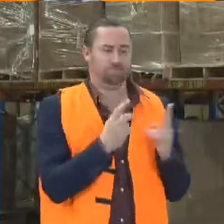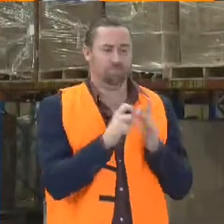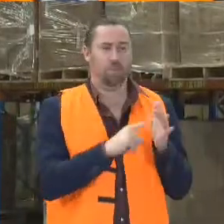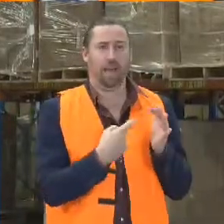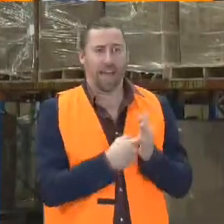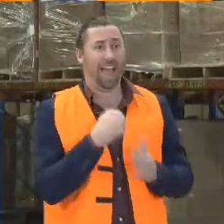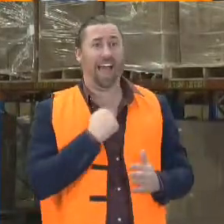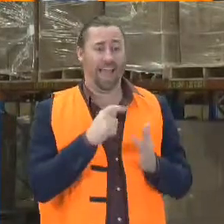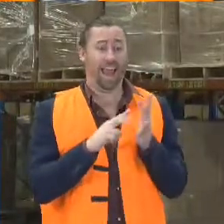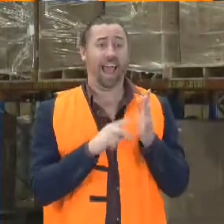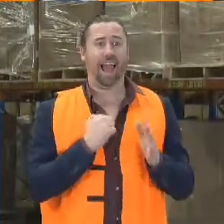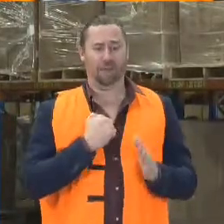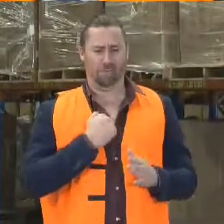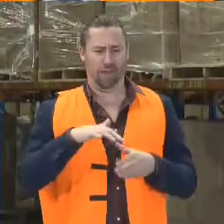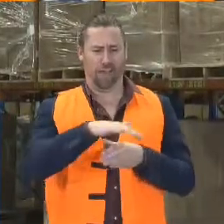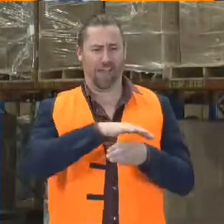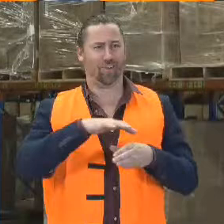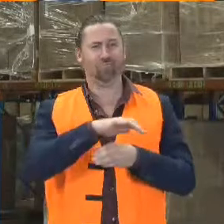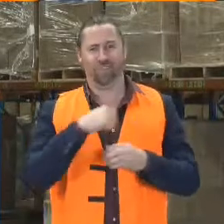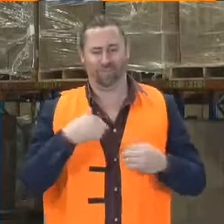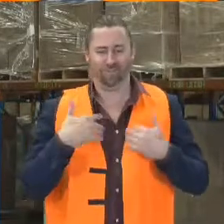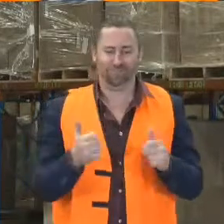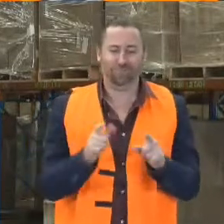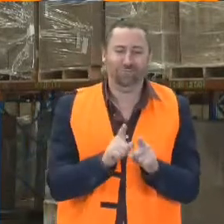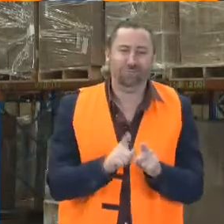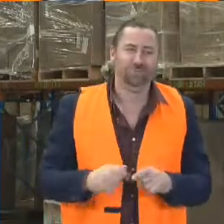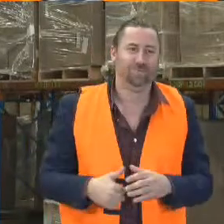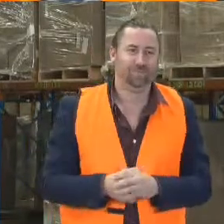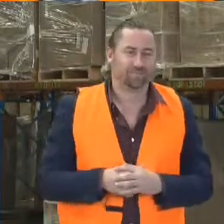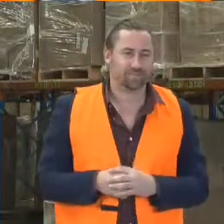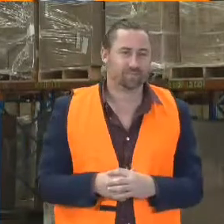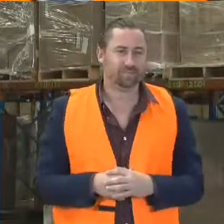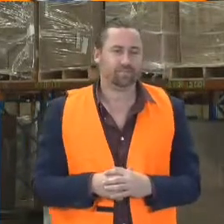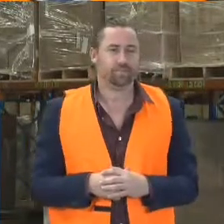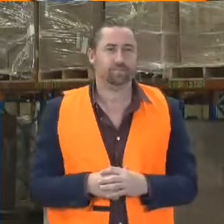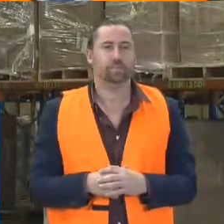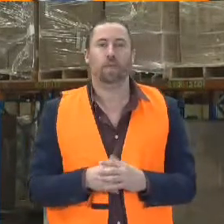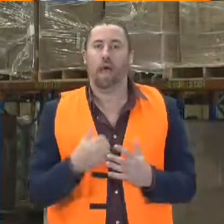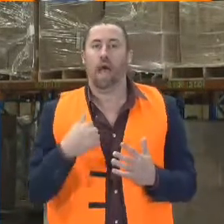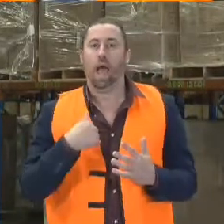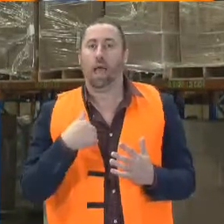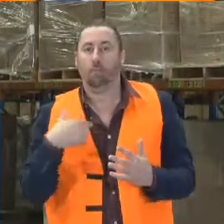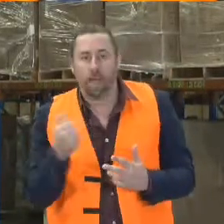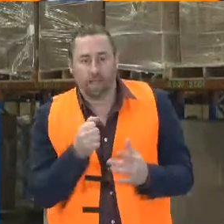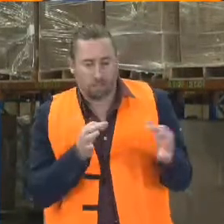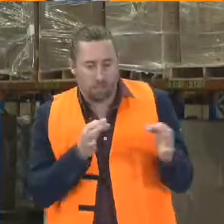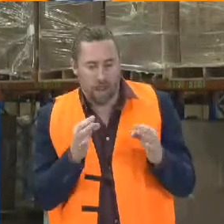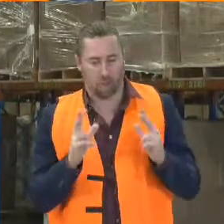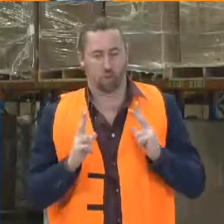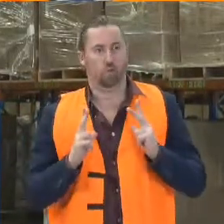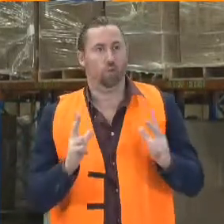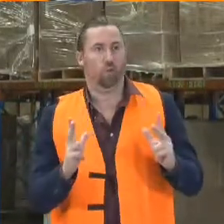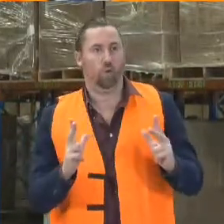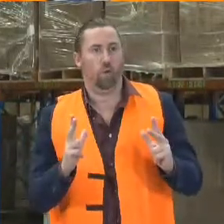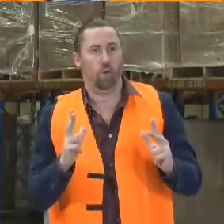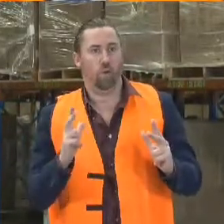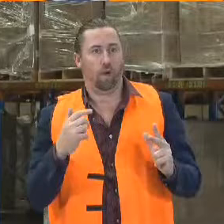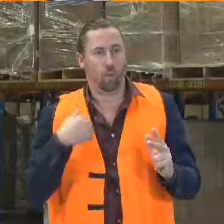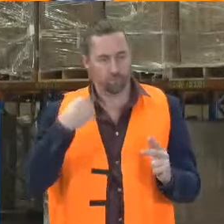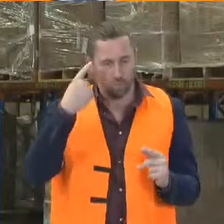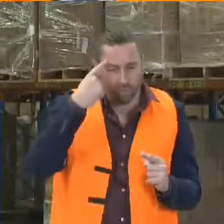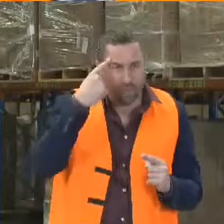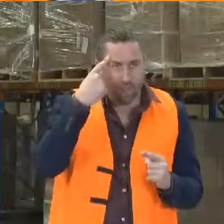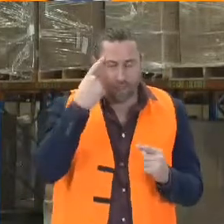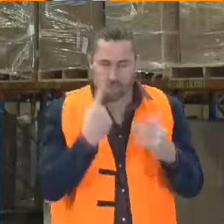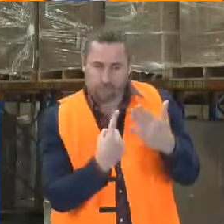Premier. But what we know is that we have to plan for the future. We have to plan just in case, and this